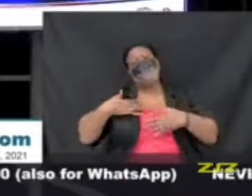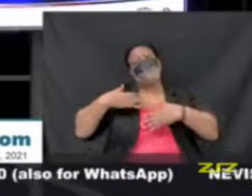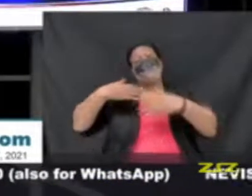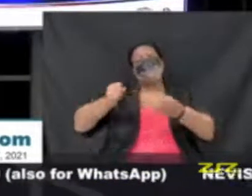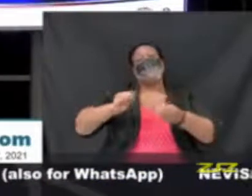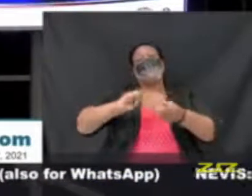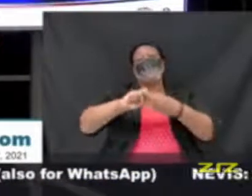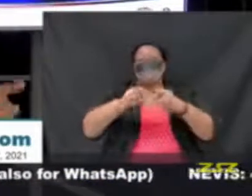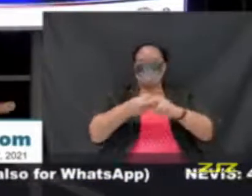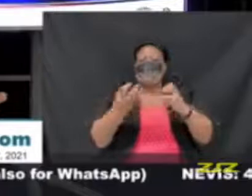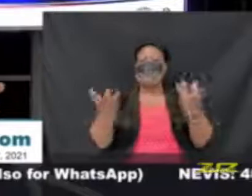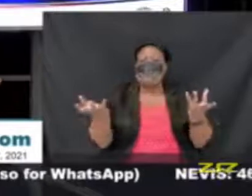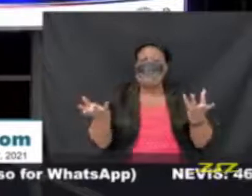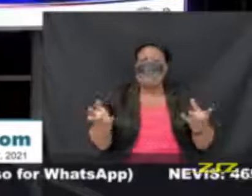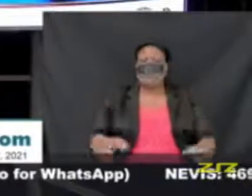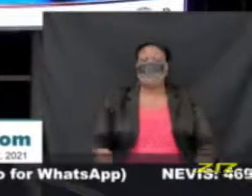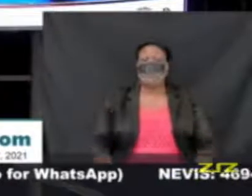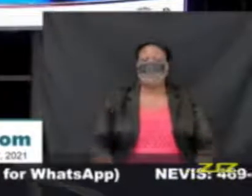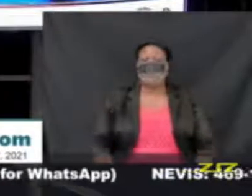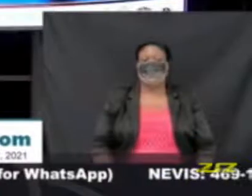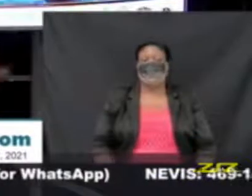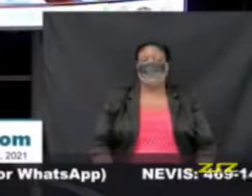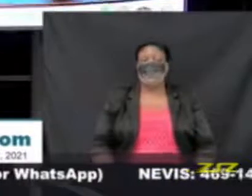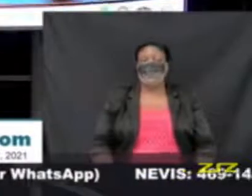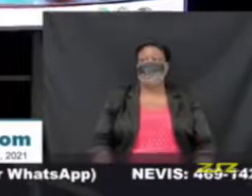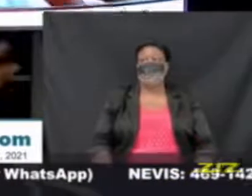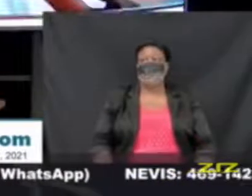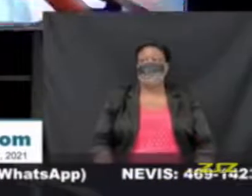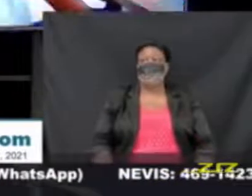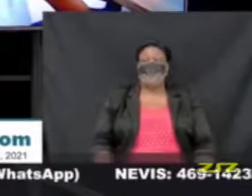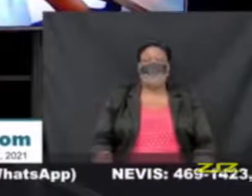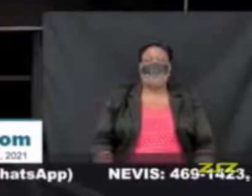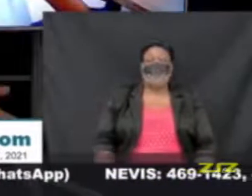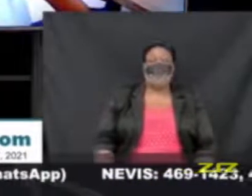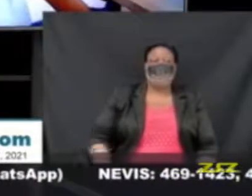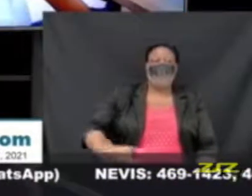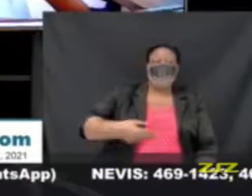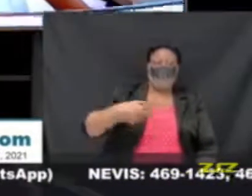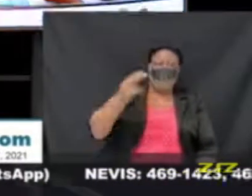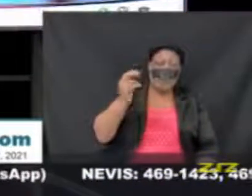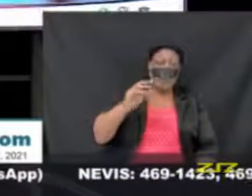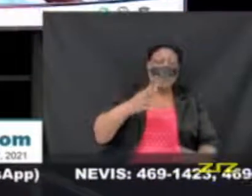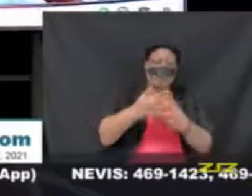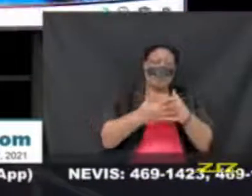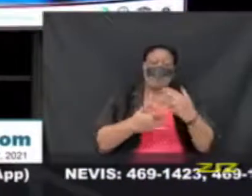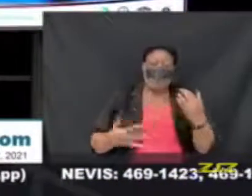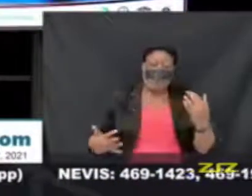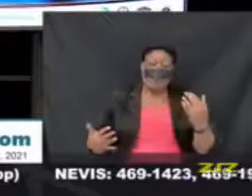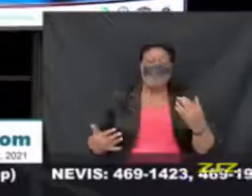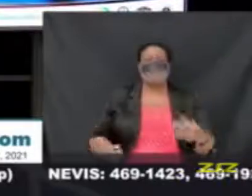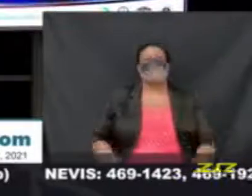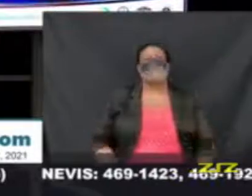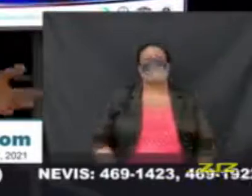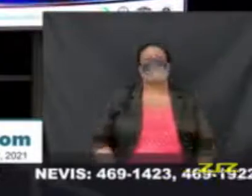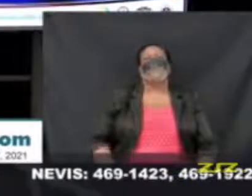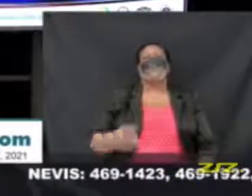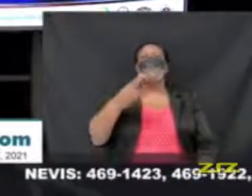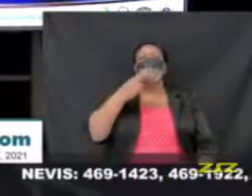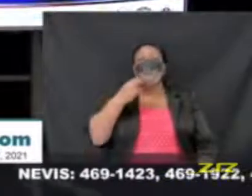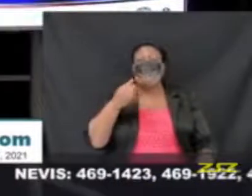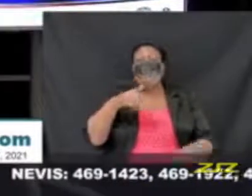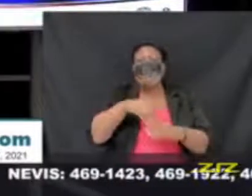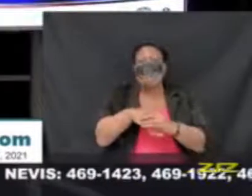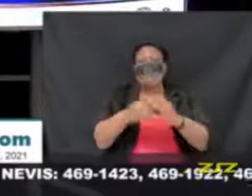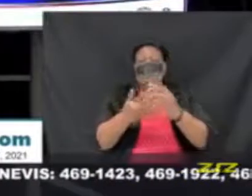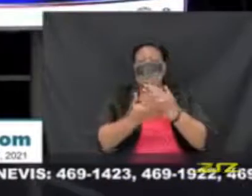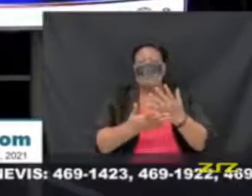having COVID-19, because of the pre-existing conditions, diabetes, hypertension, heart disease, kidney disease, they would have been pushed